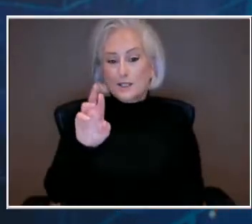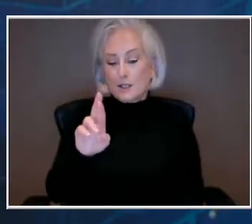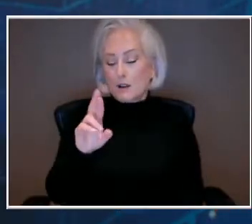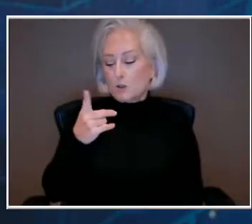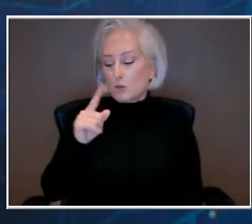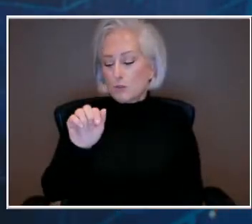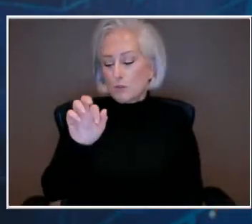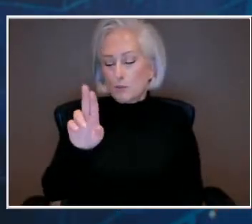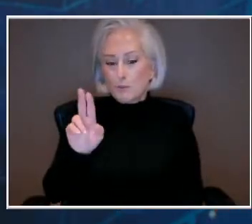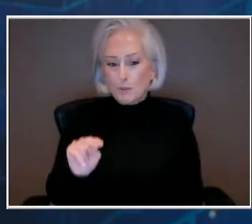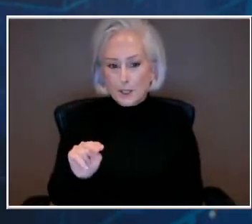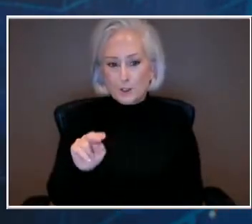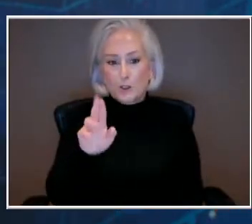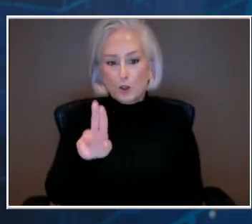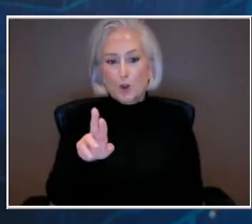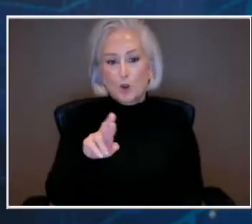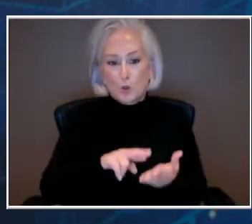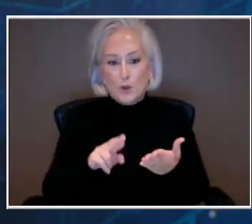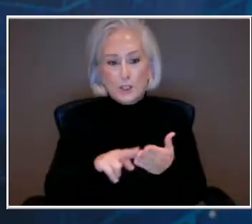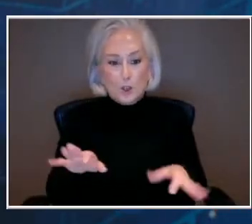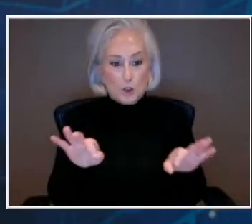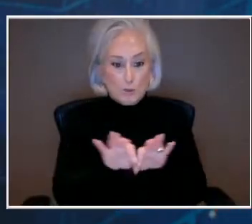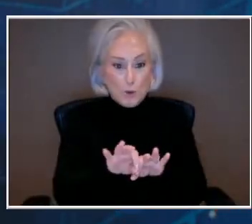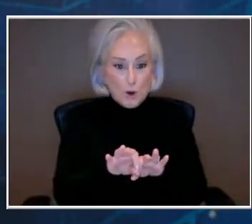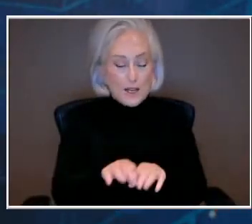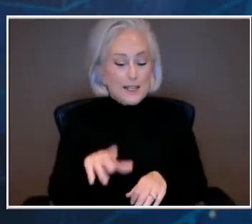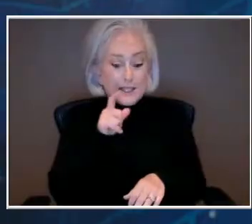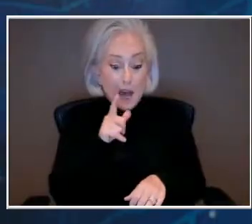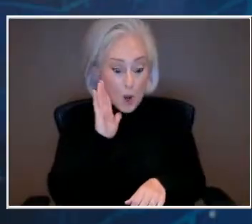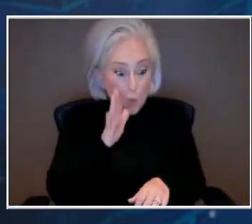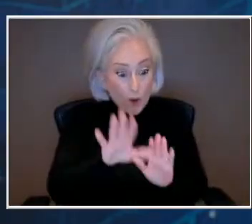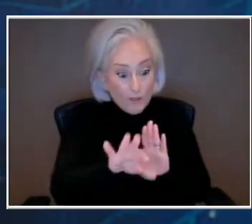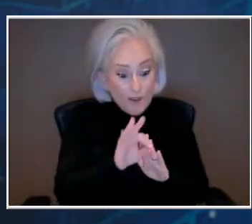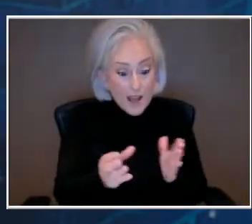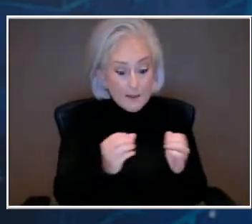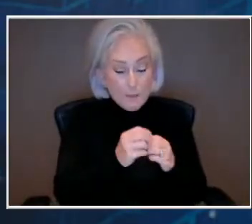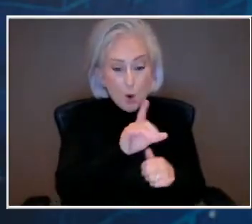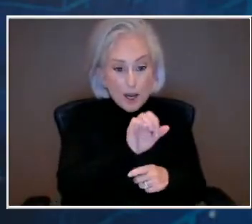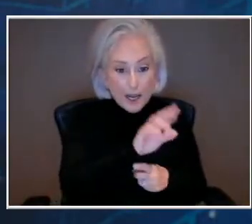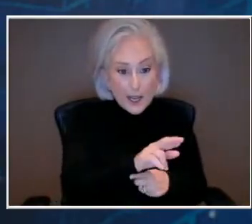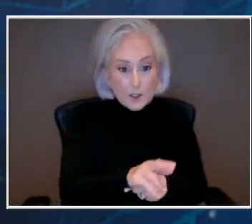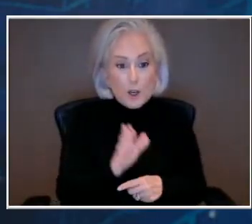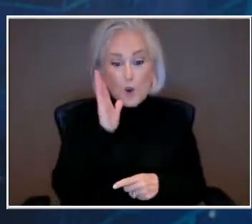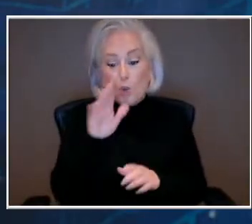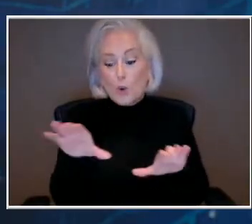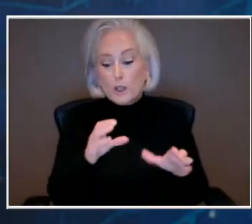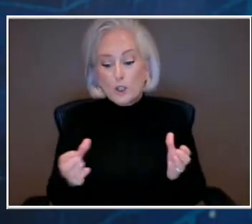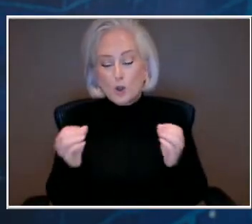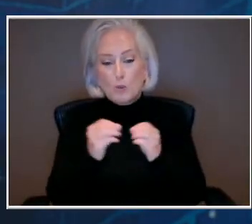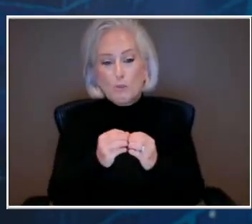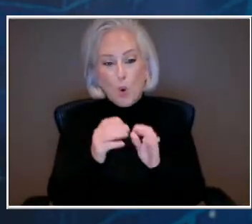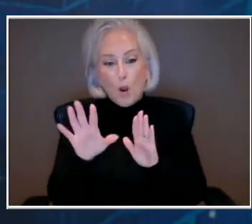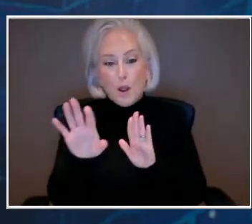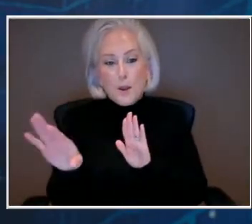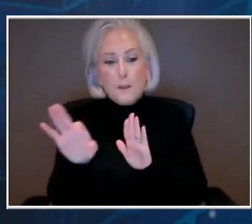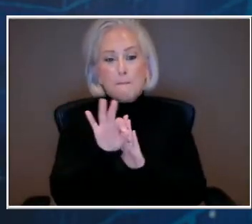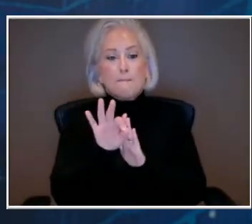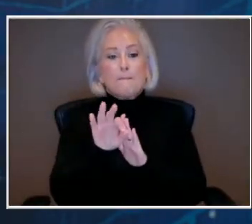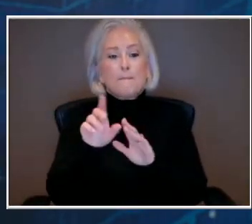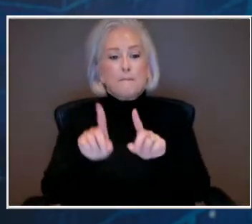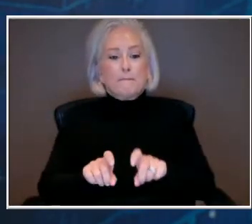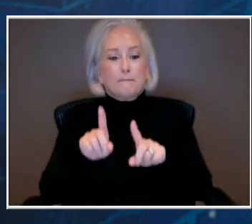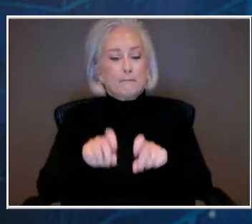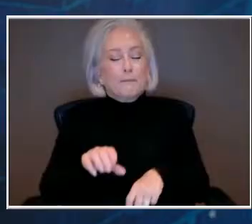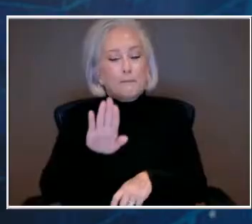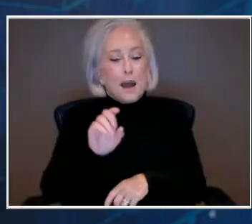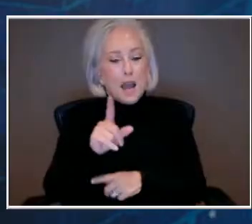are we finding more cancers? Are we recalling more patients unnecessarily? Are we doing more biopsies that we otherwise would not have done? Is it influencing us in the way that